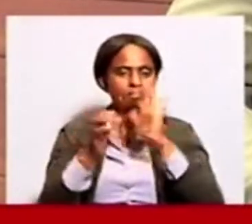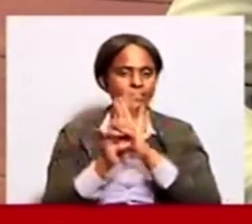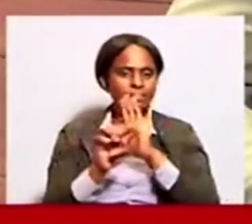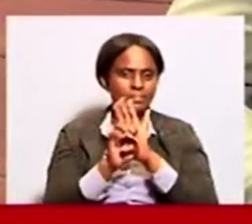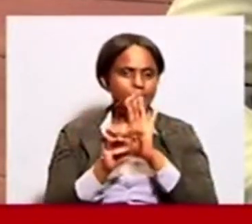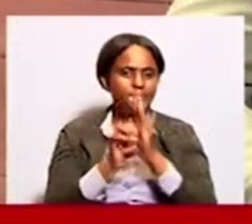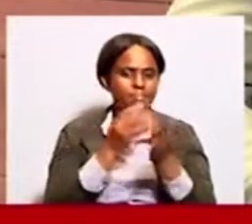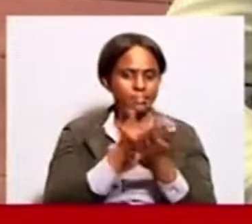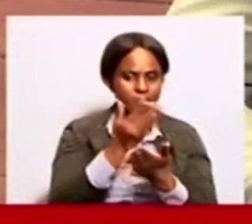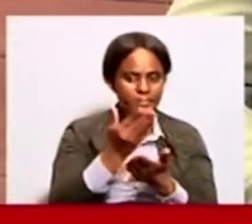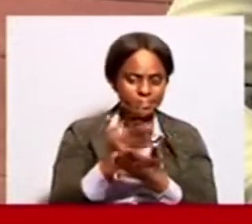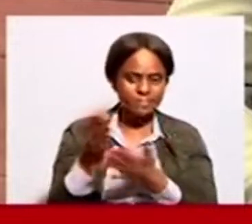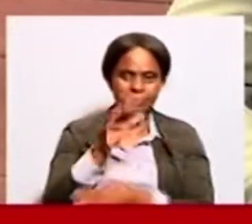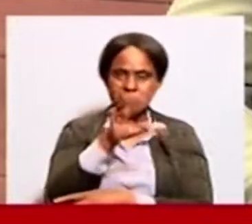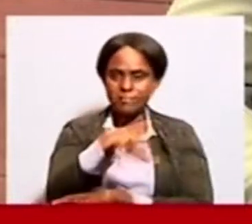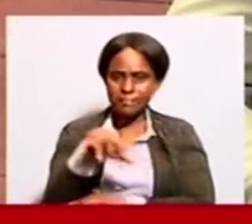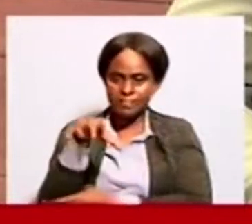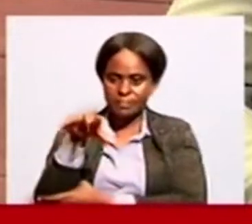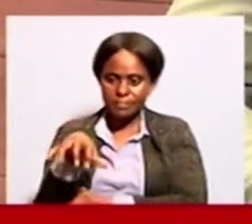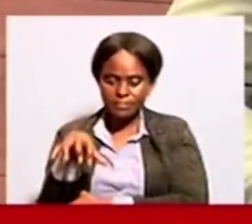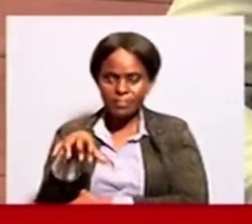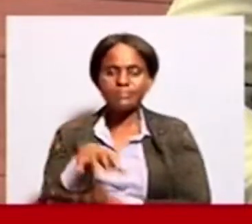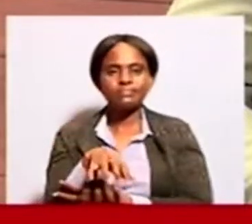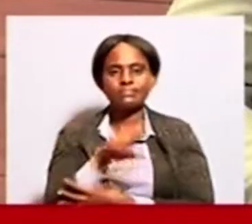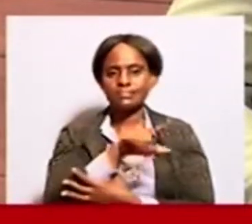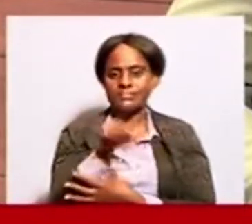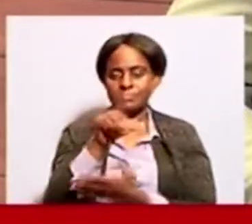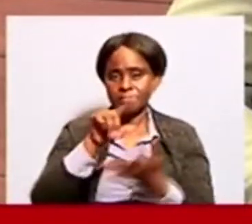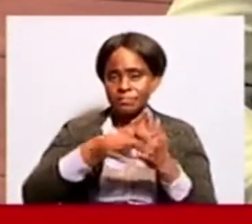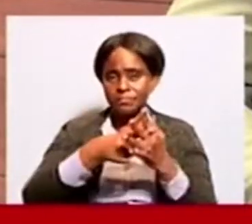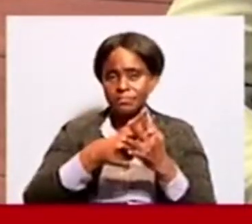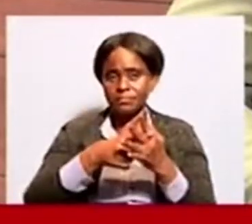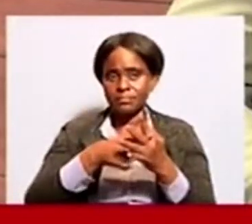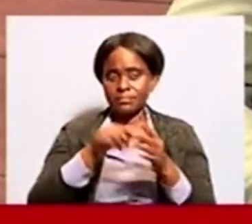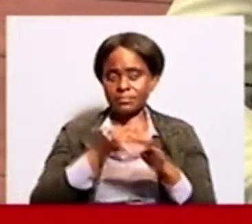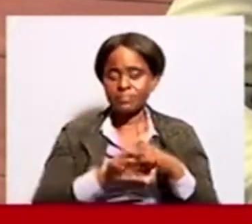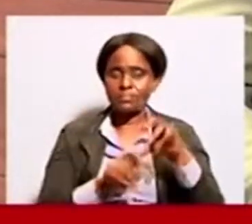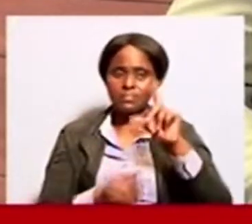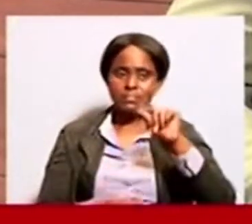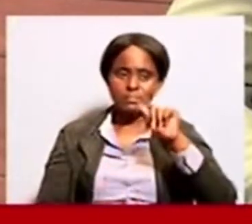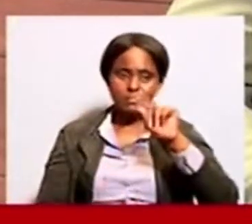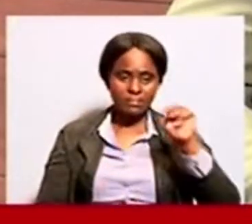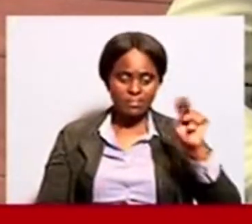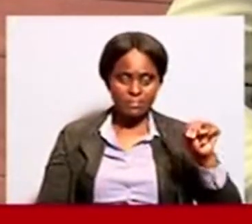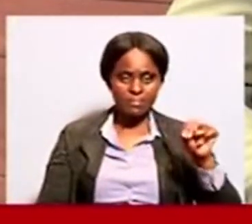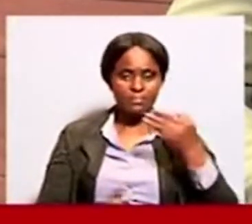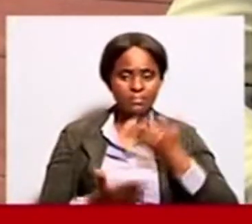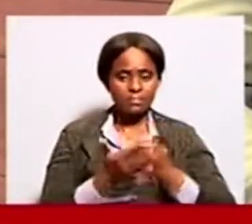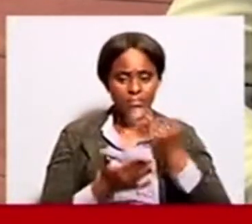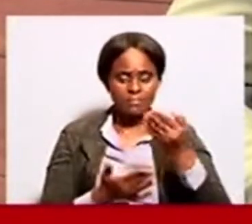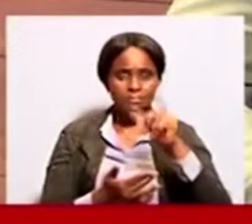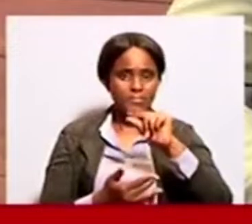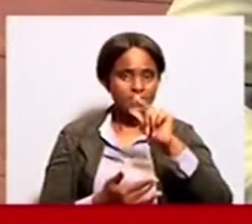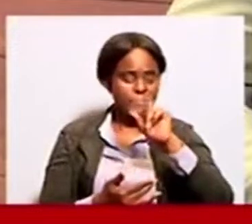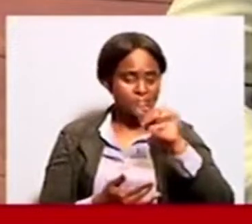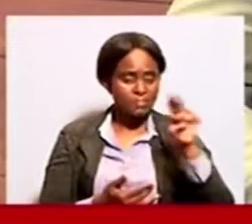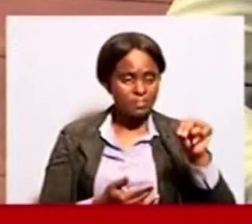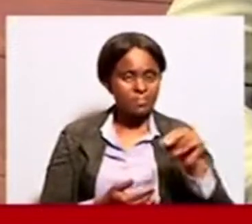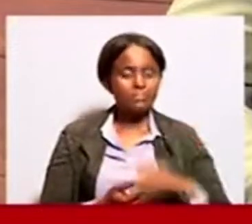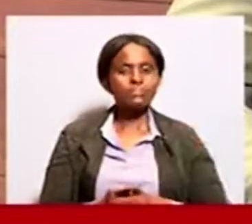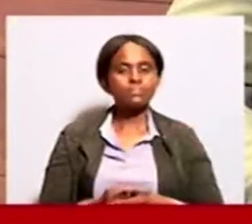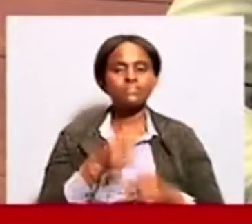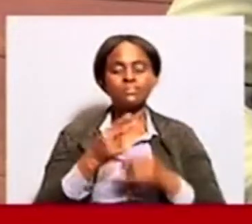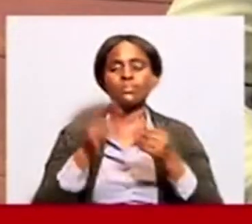of procurement of a grader. Those that started in 2022, and if you didn't buy in 2022, you